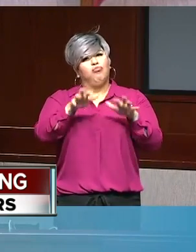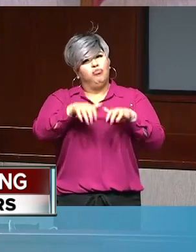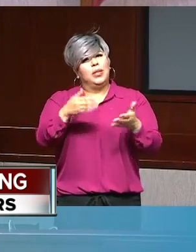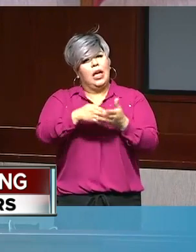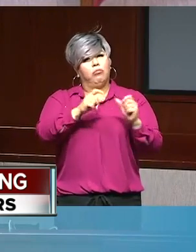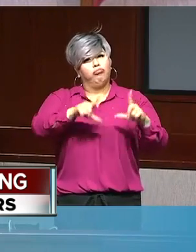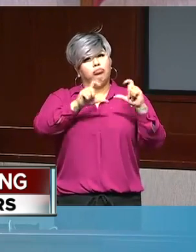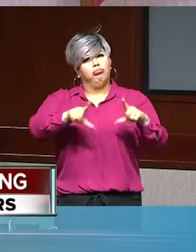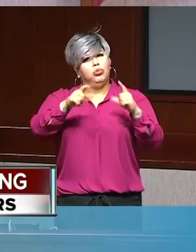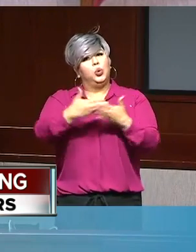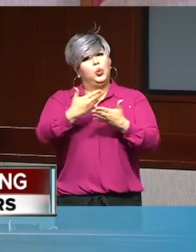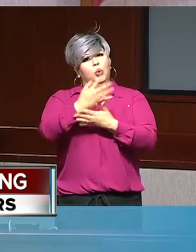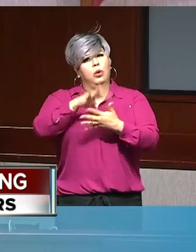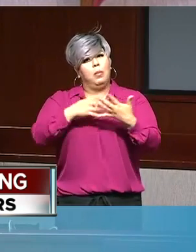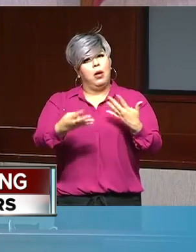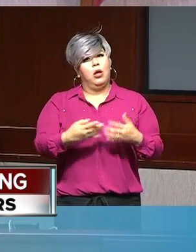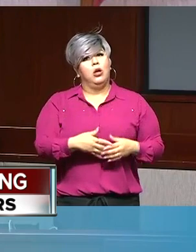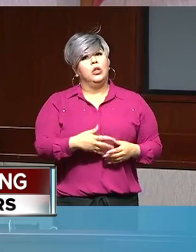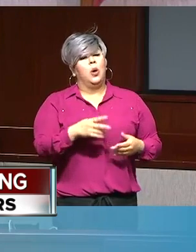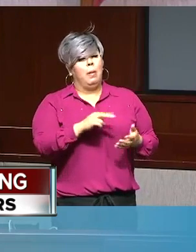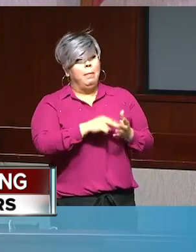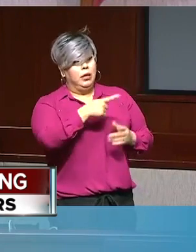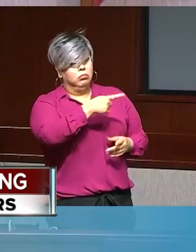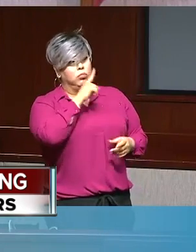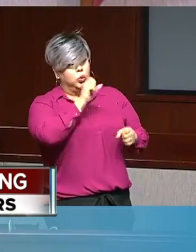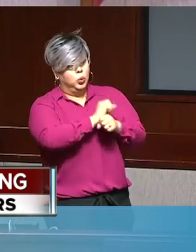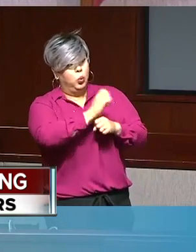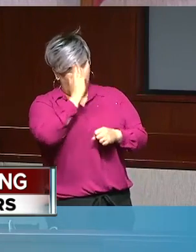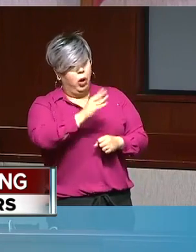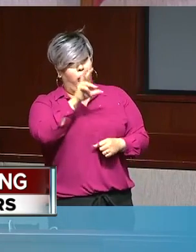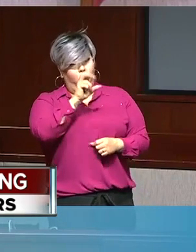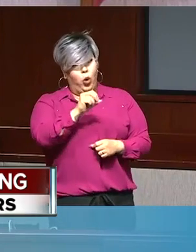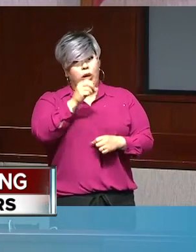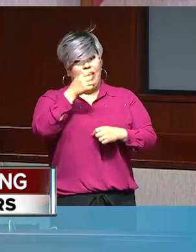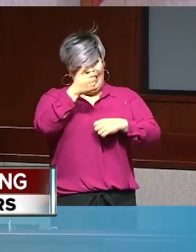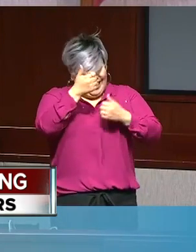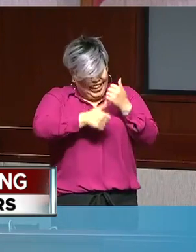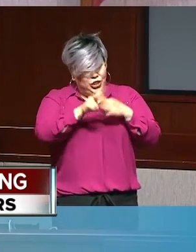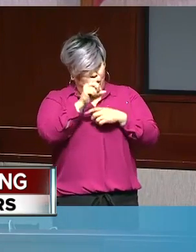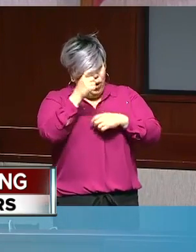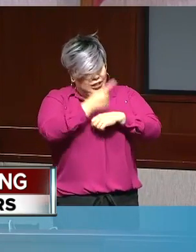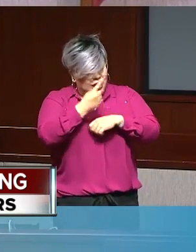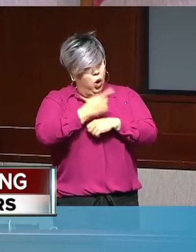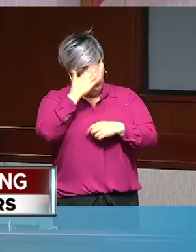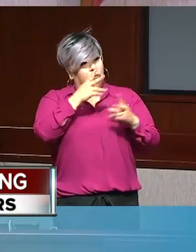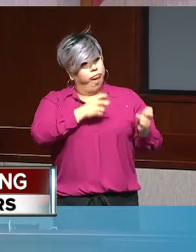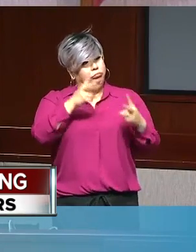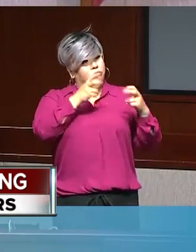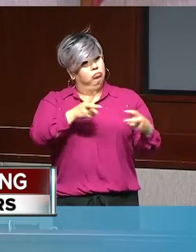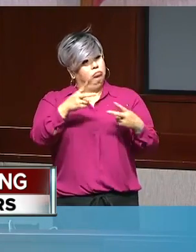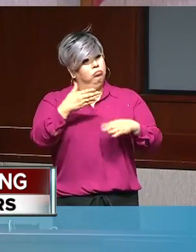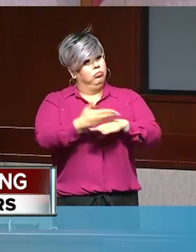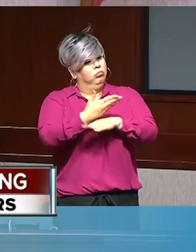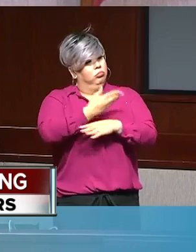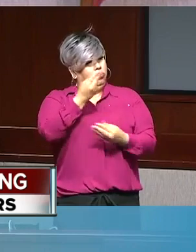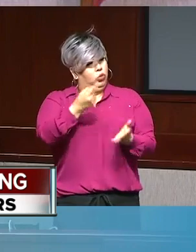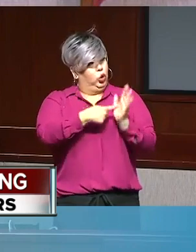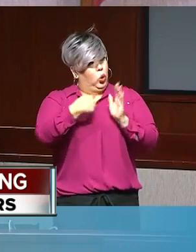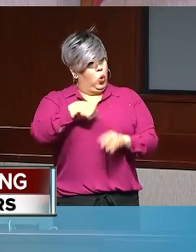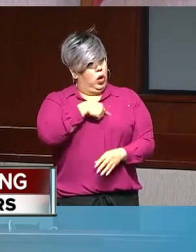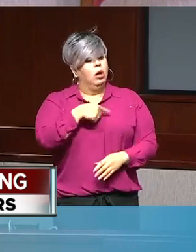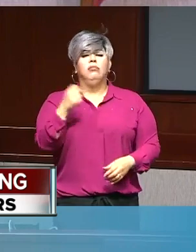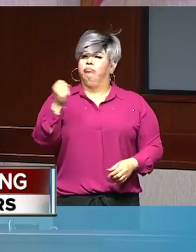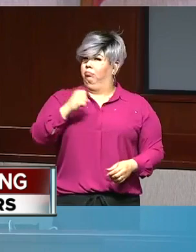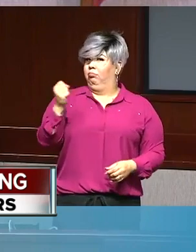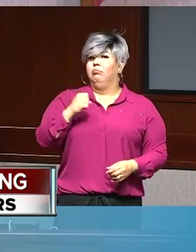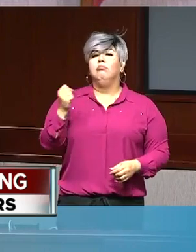you plan to do that? Are you going to run it like every 30 days and give us an update, or what's your plan with this model? Yes, absolutely.